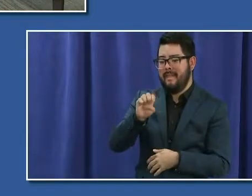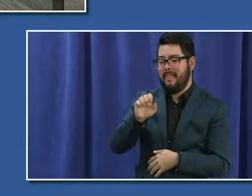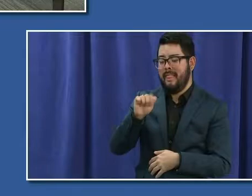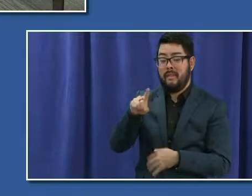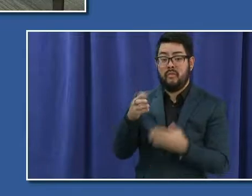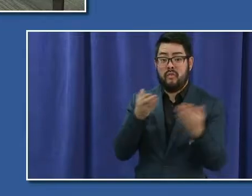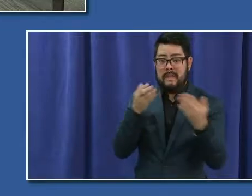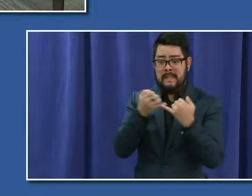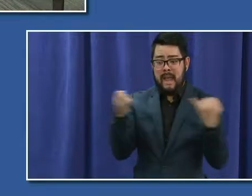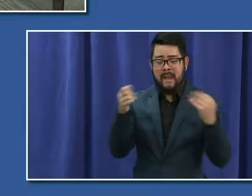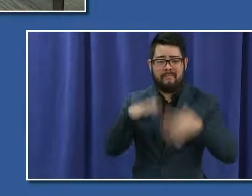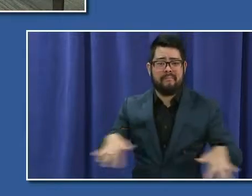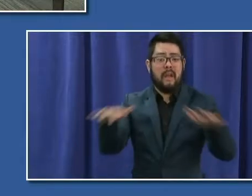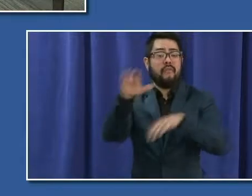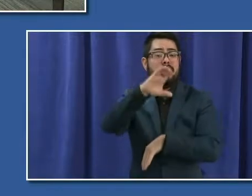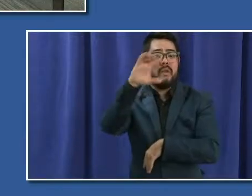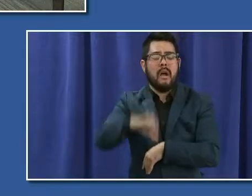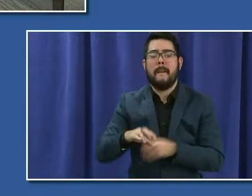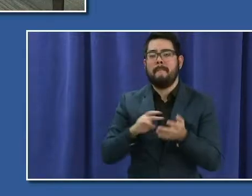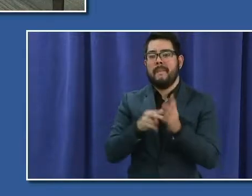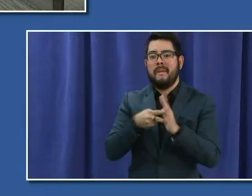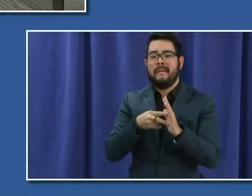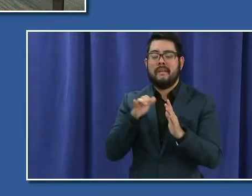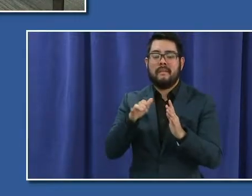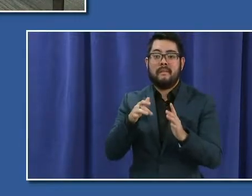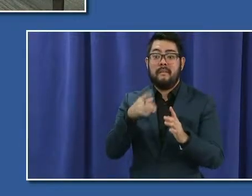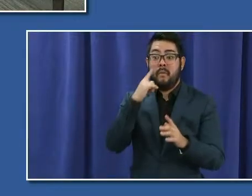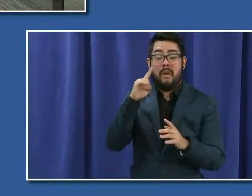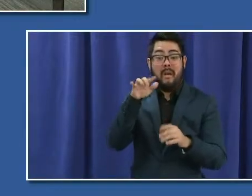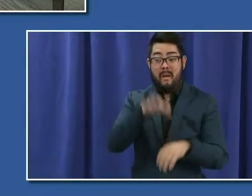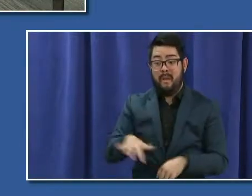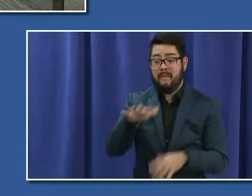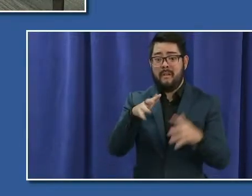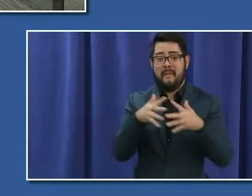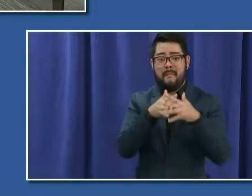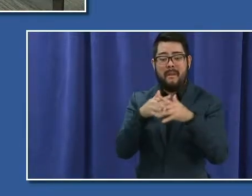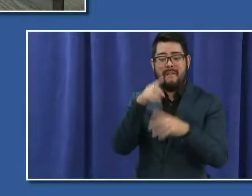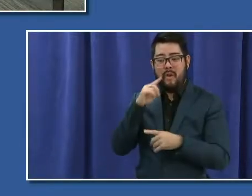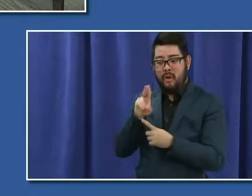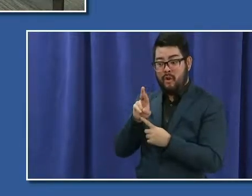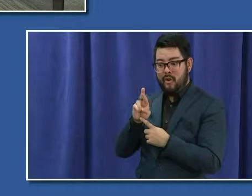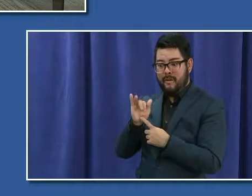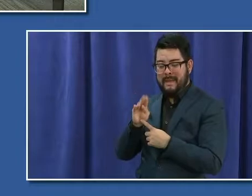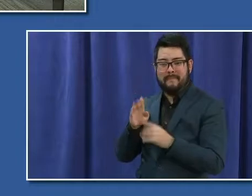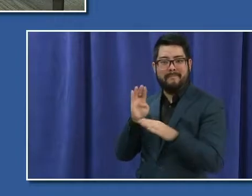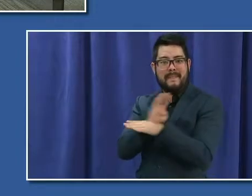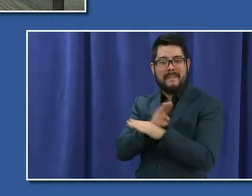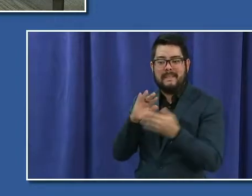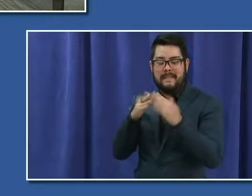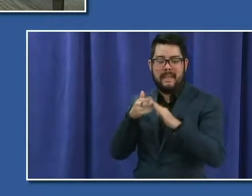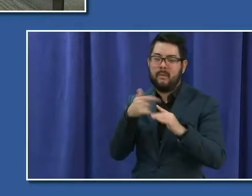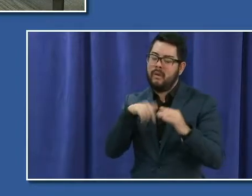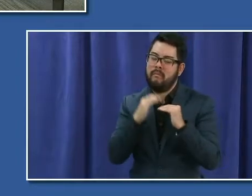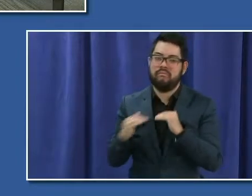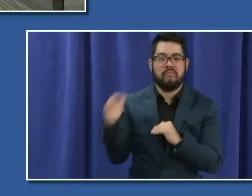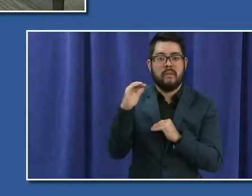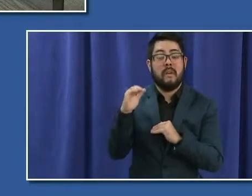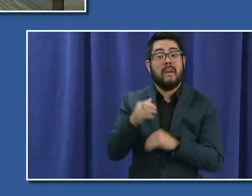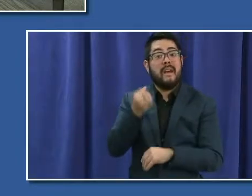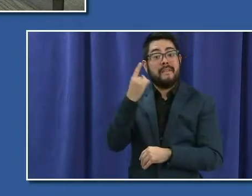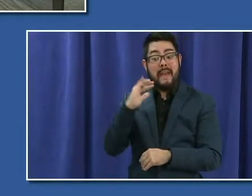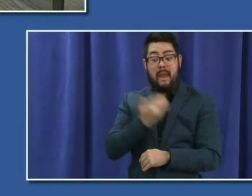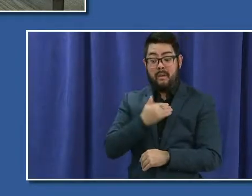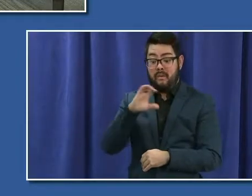is probably it's the most in the country for any urban city. And because we are an urban city, we have to ensure